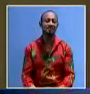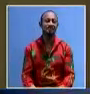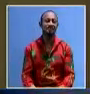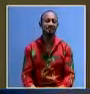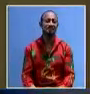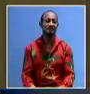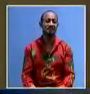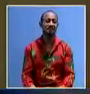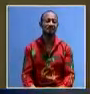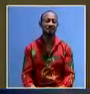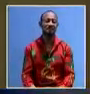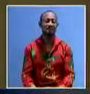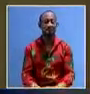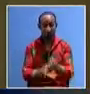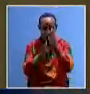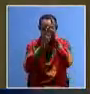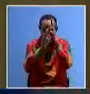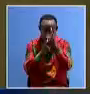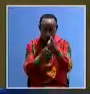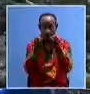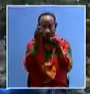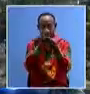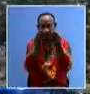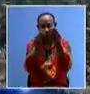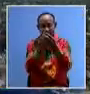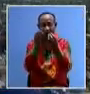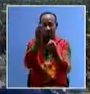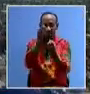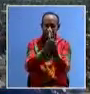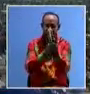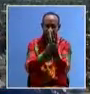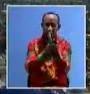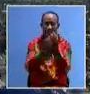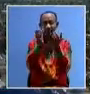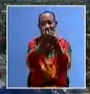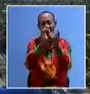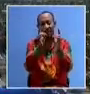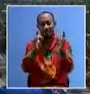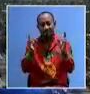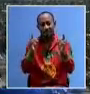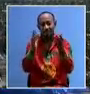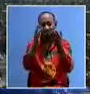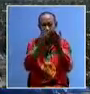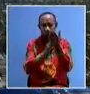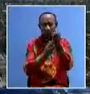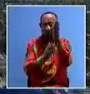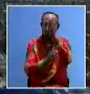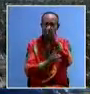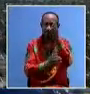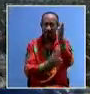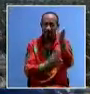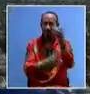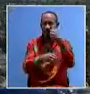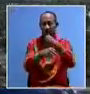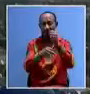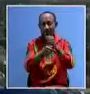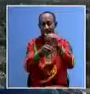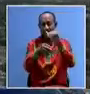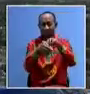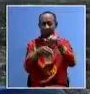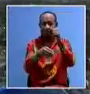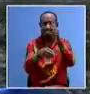Mr. Mazoka has been honored for his contribution to the growth of Zambia's democracy through the UPND, formed in